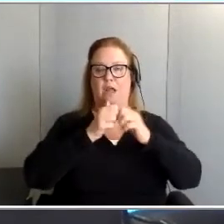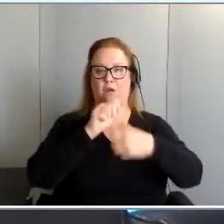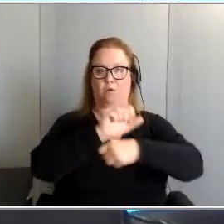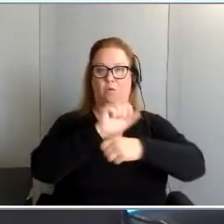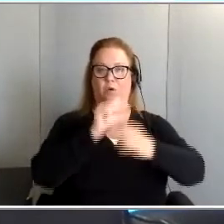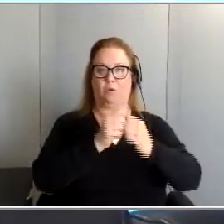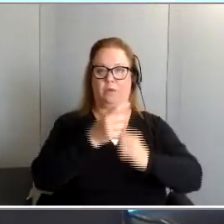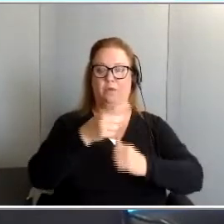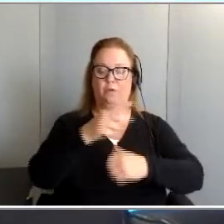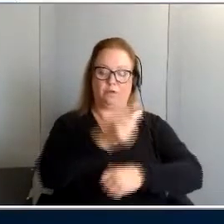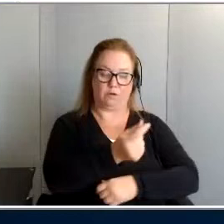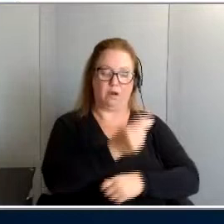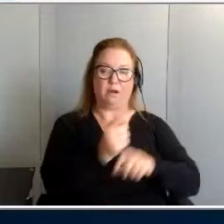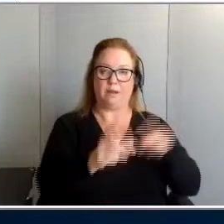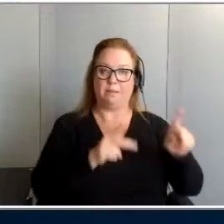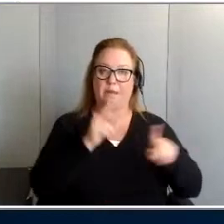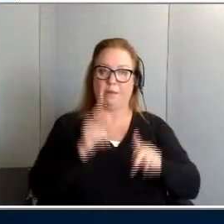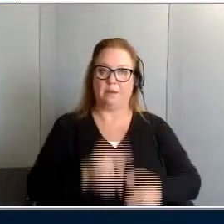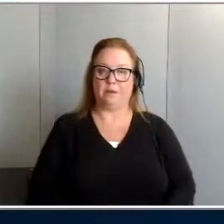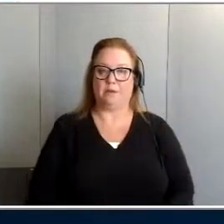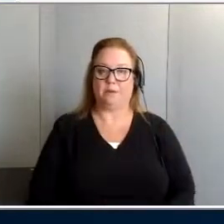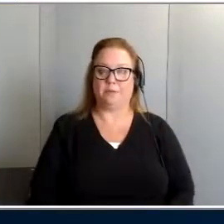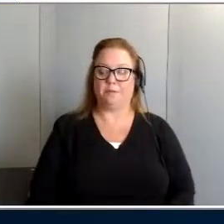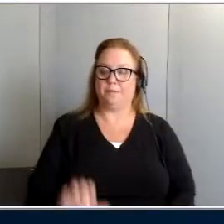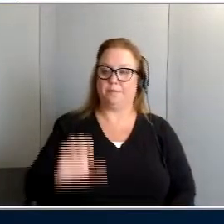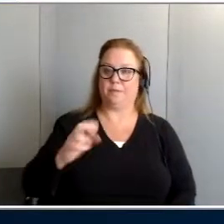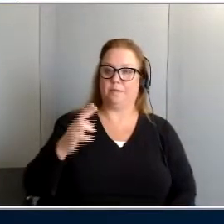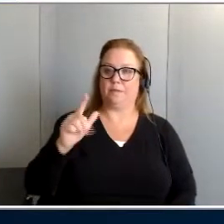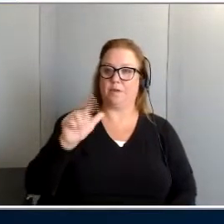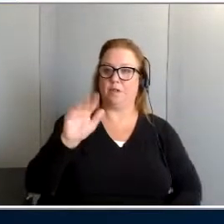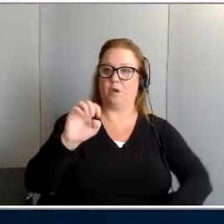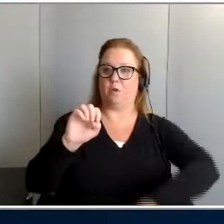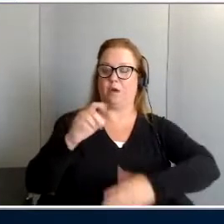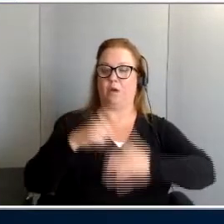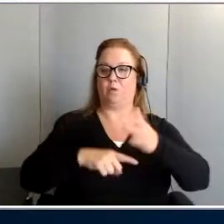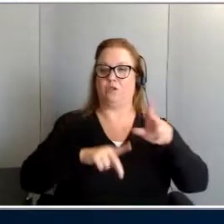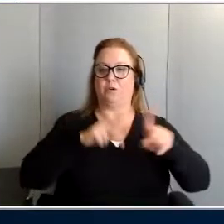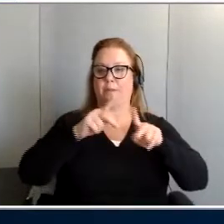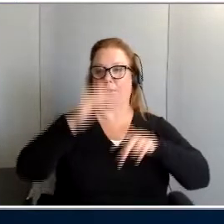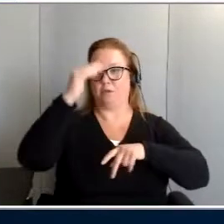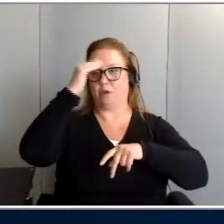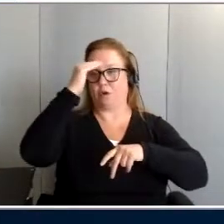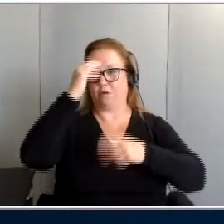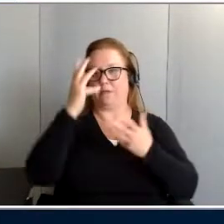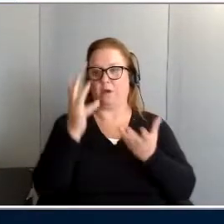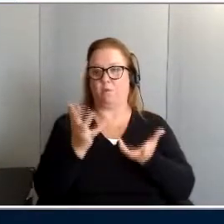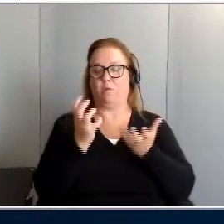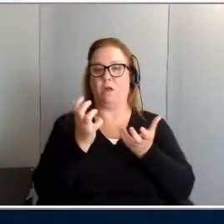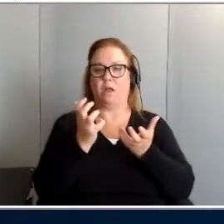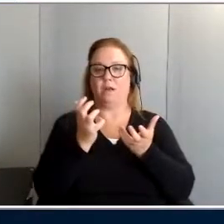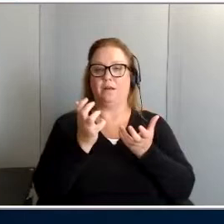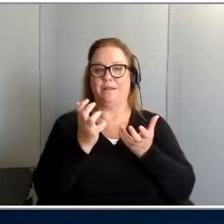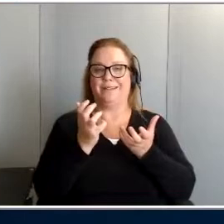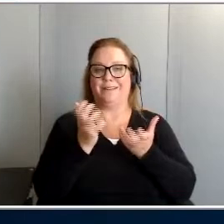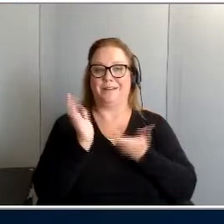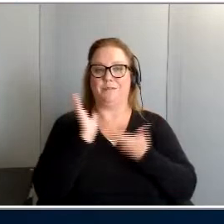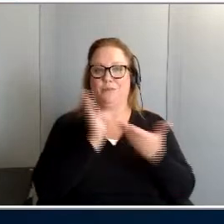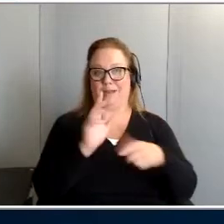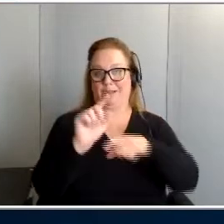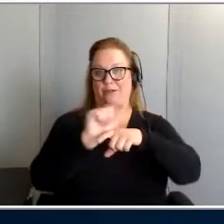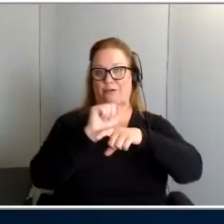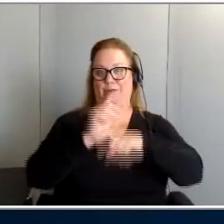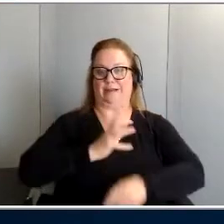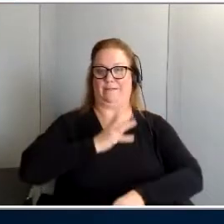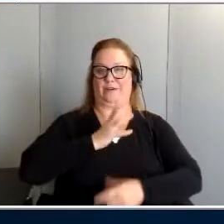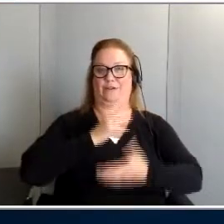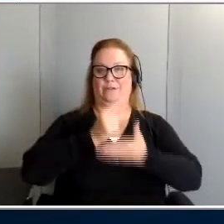people. And Chloe, just your final thoughts, and what should people know about if they wanted to bring their trained official therapy dog